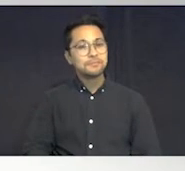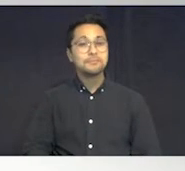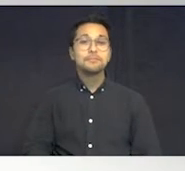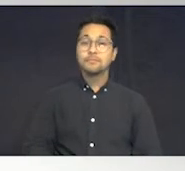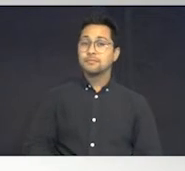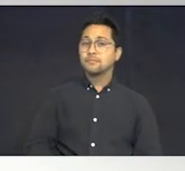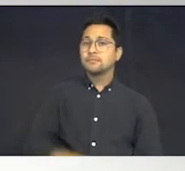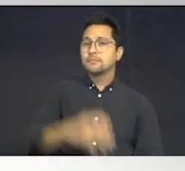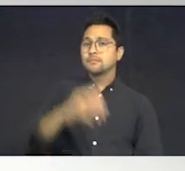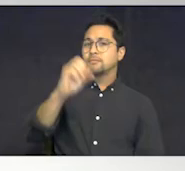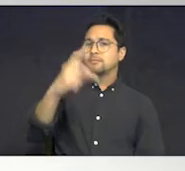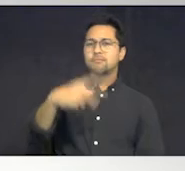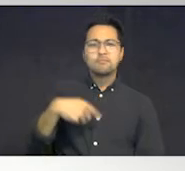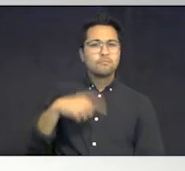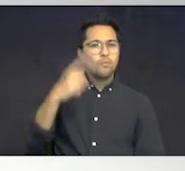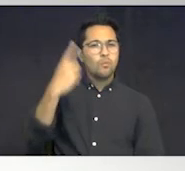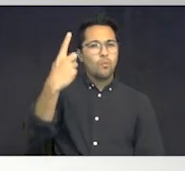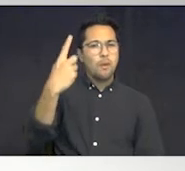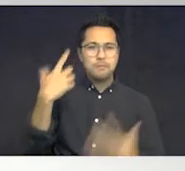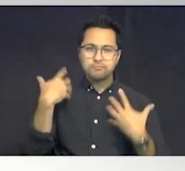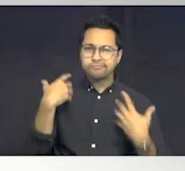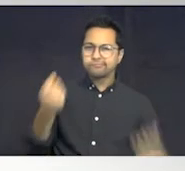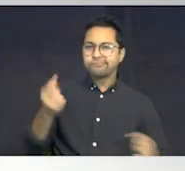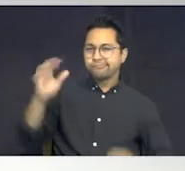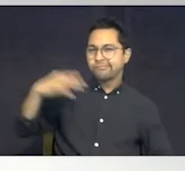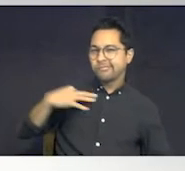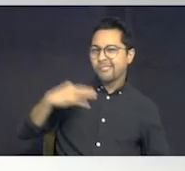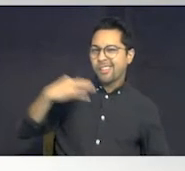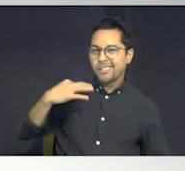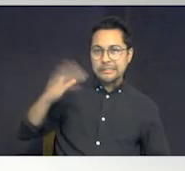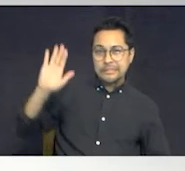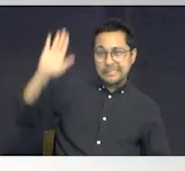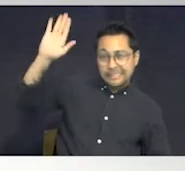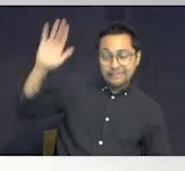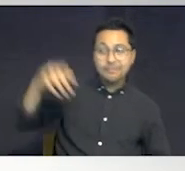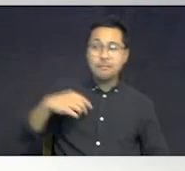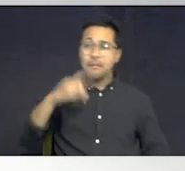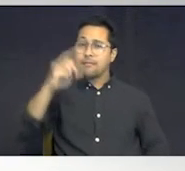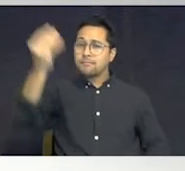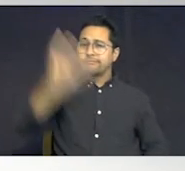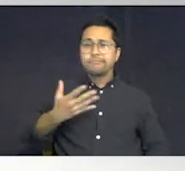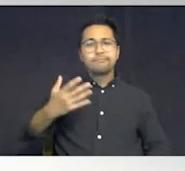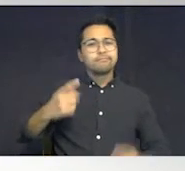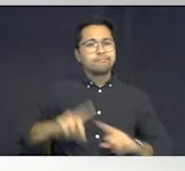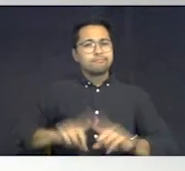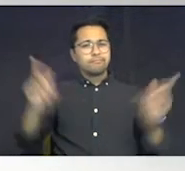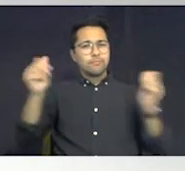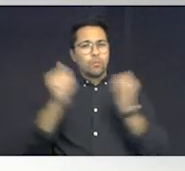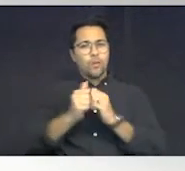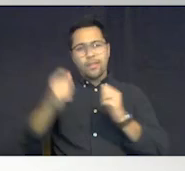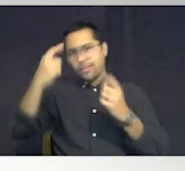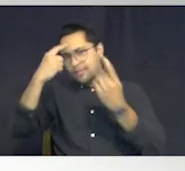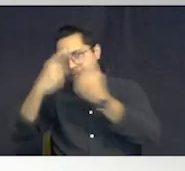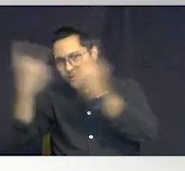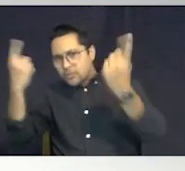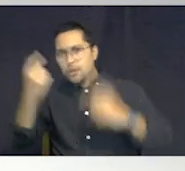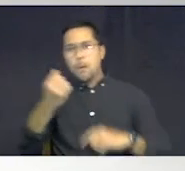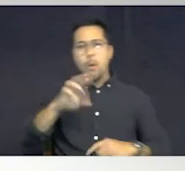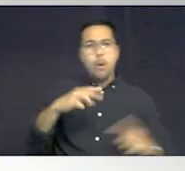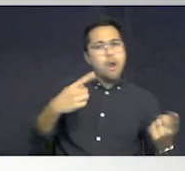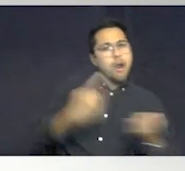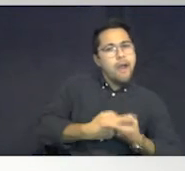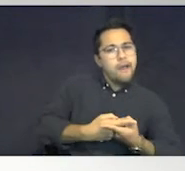So if I could have just one brave volunteer answer, what's the difference between disagreement and conflict, or what's your